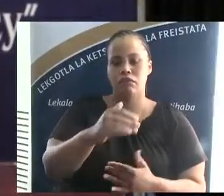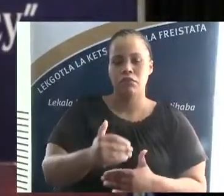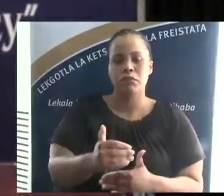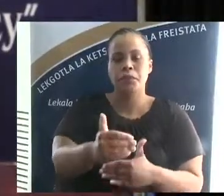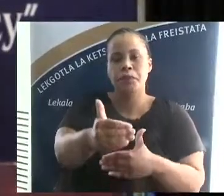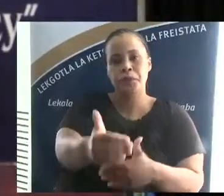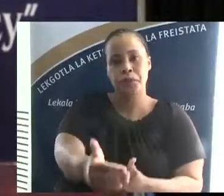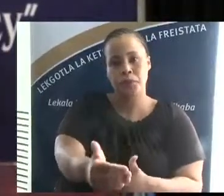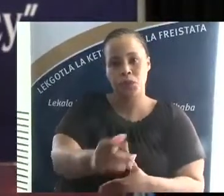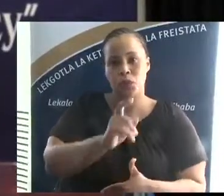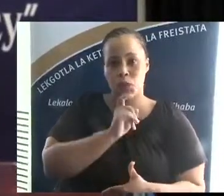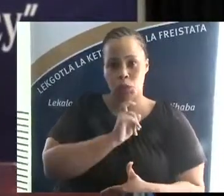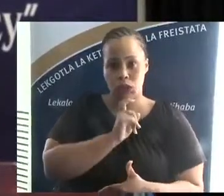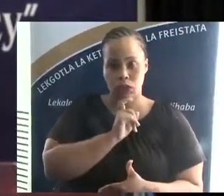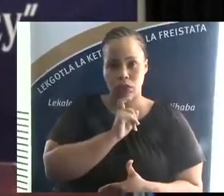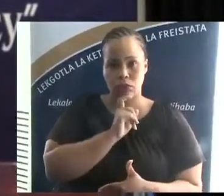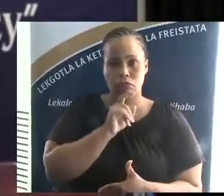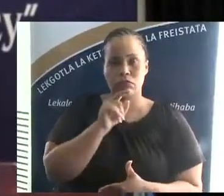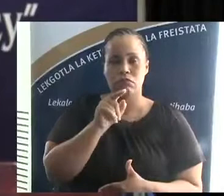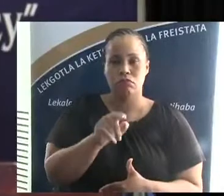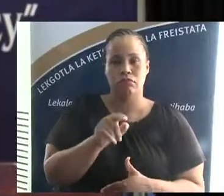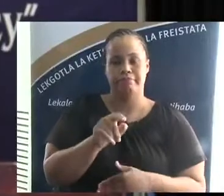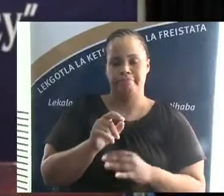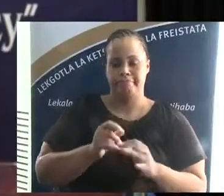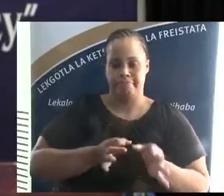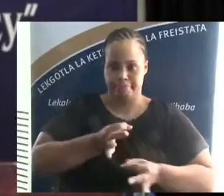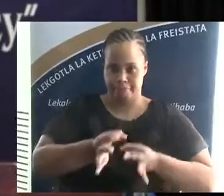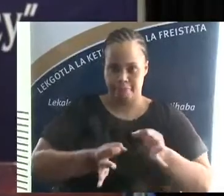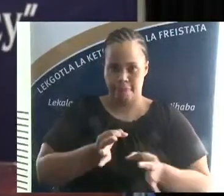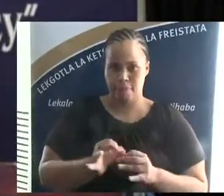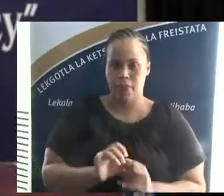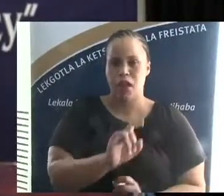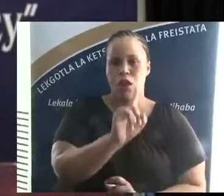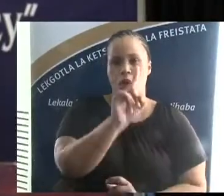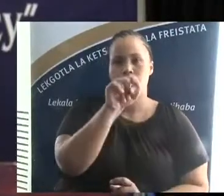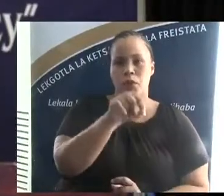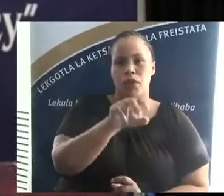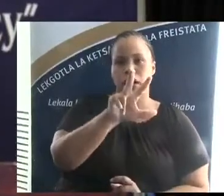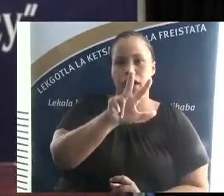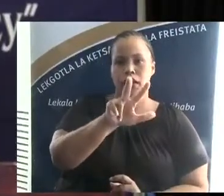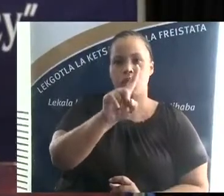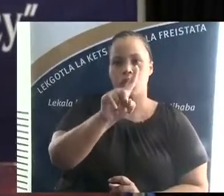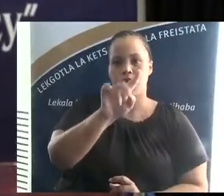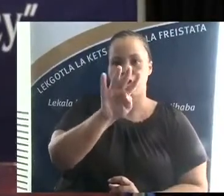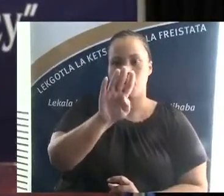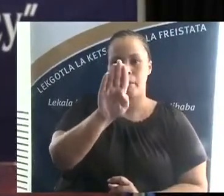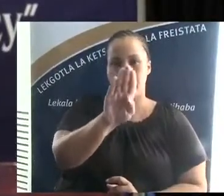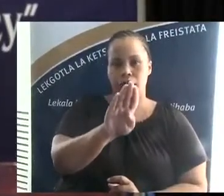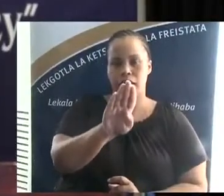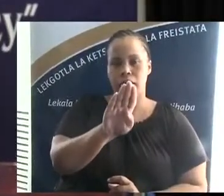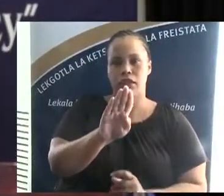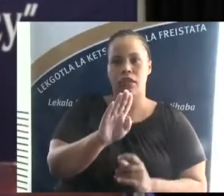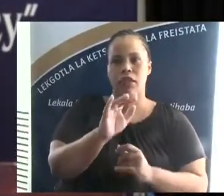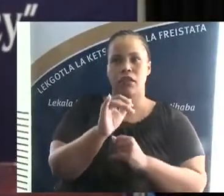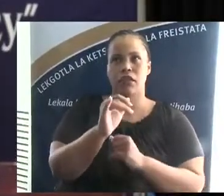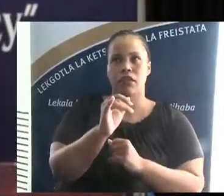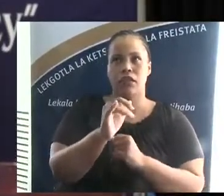framework period, and it's outlined as follows. 1.814 billion in